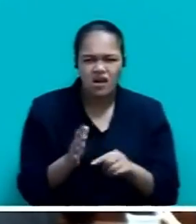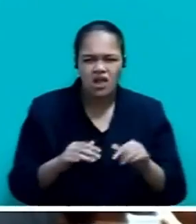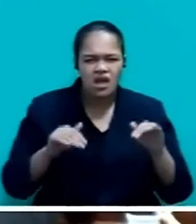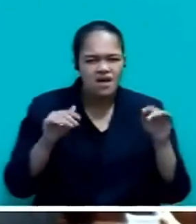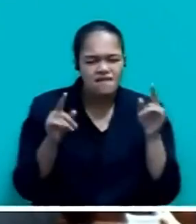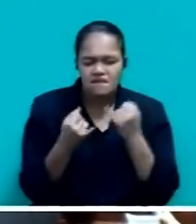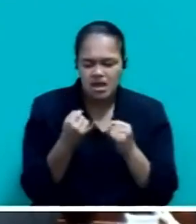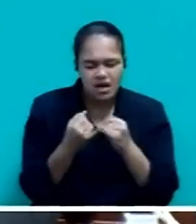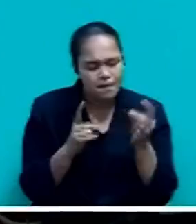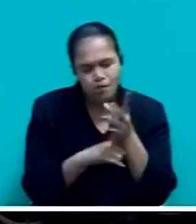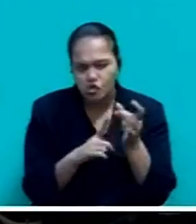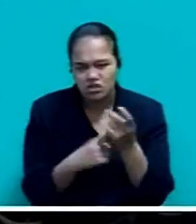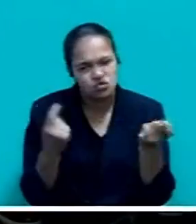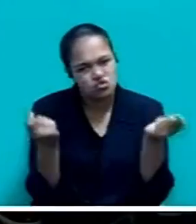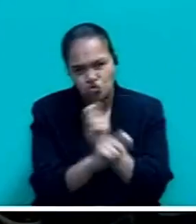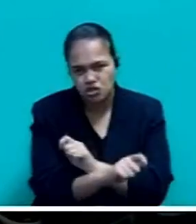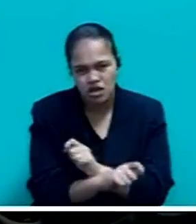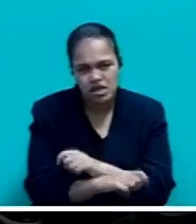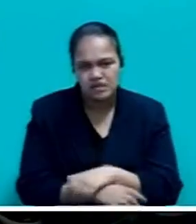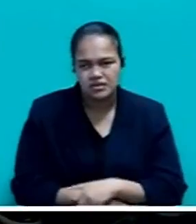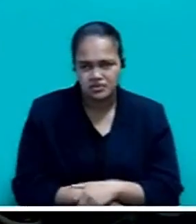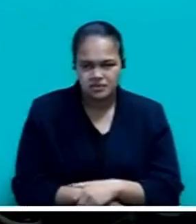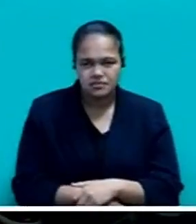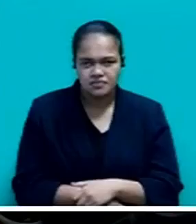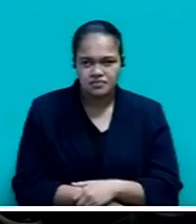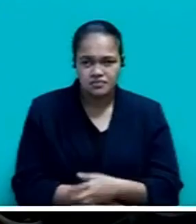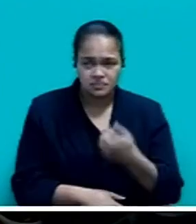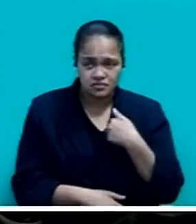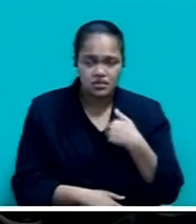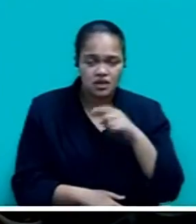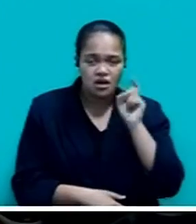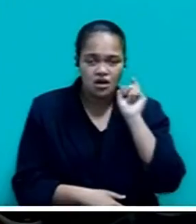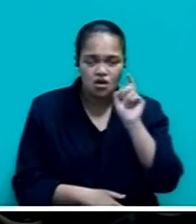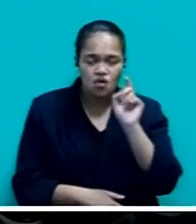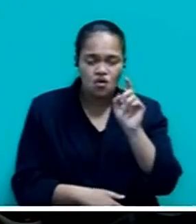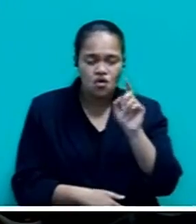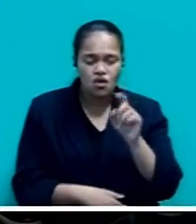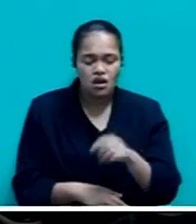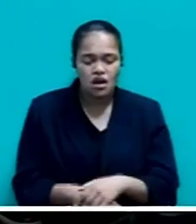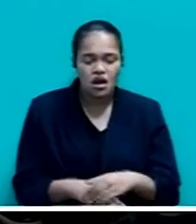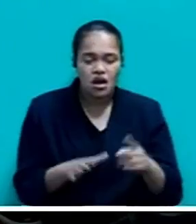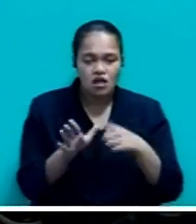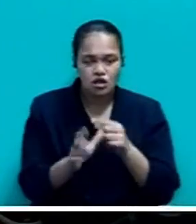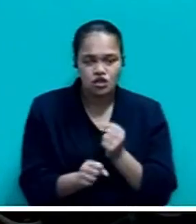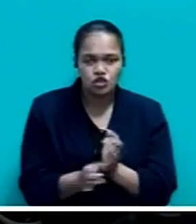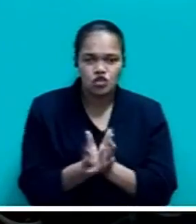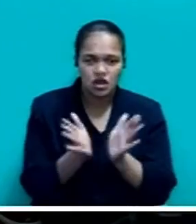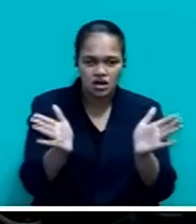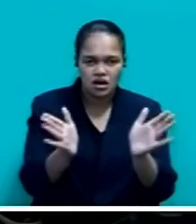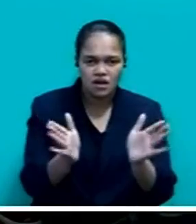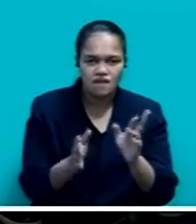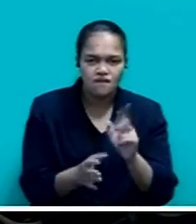you. I now call on the Attorney General to speak in reply.